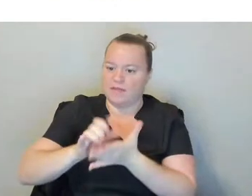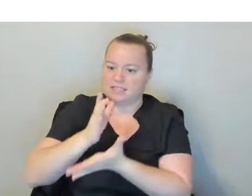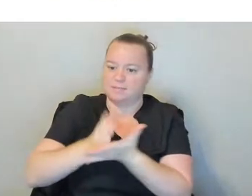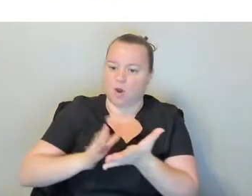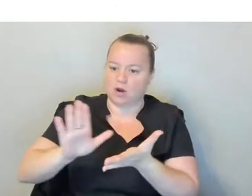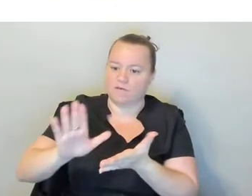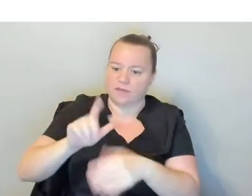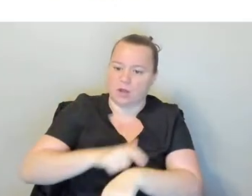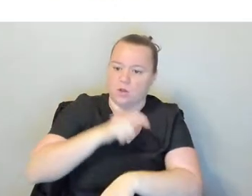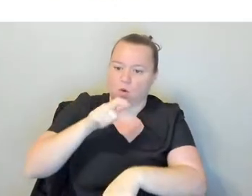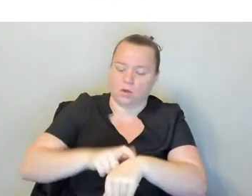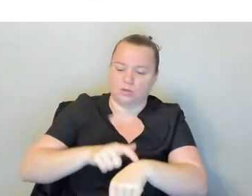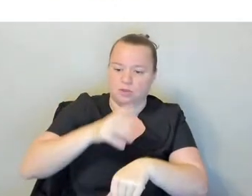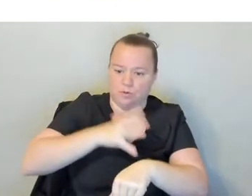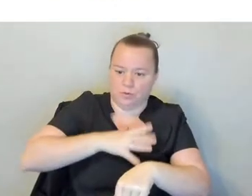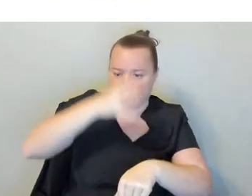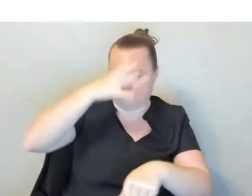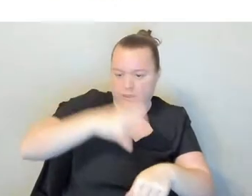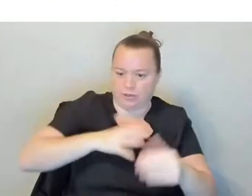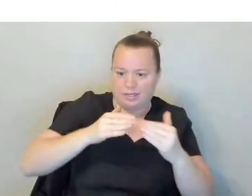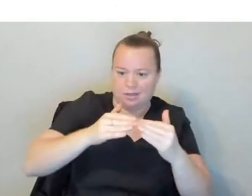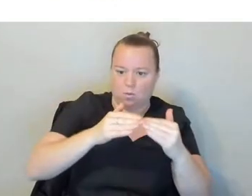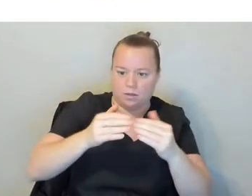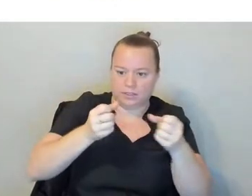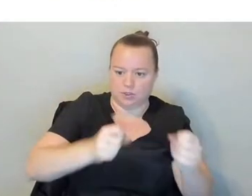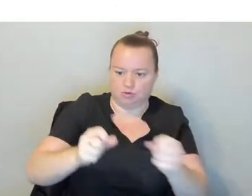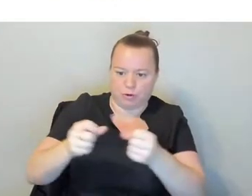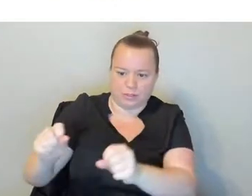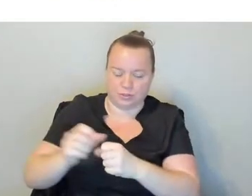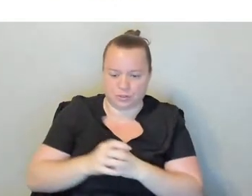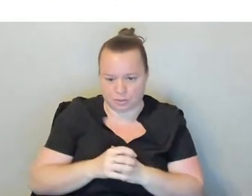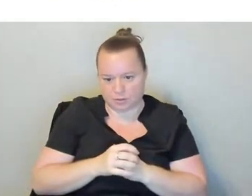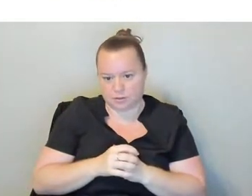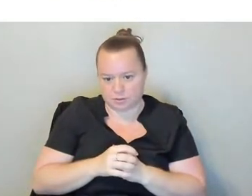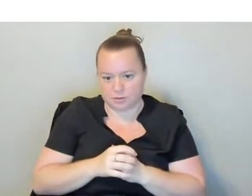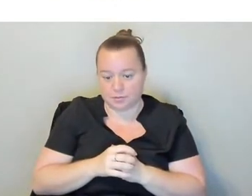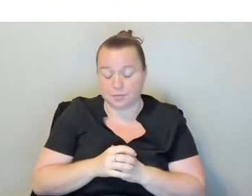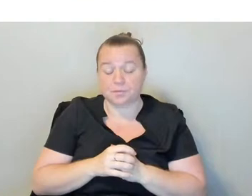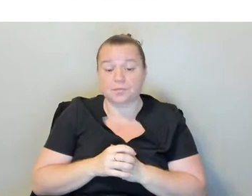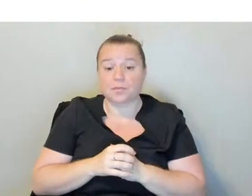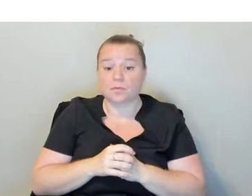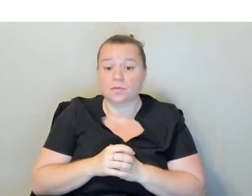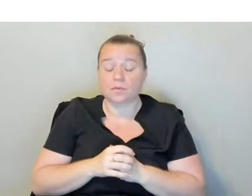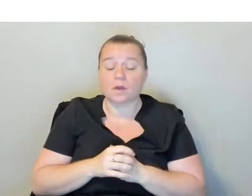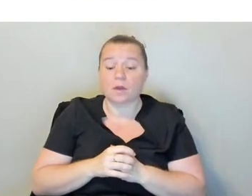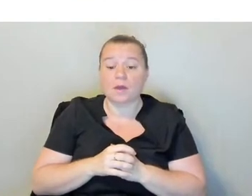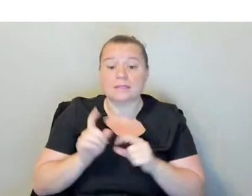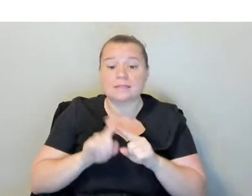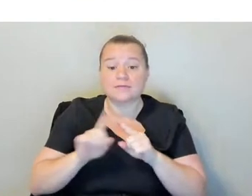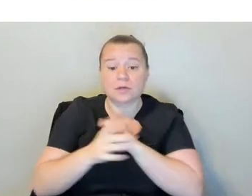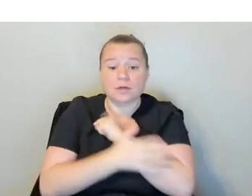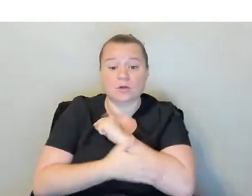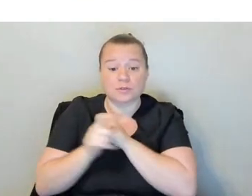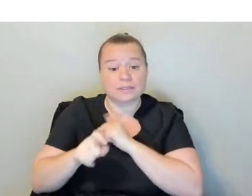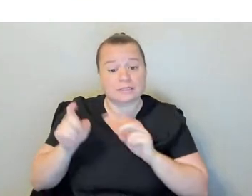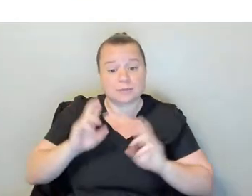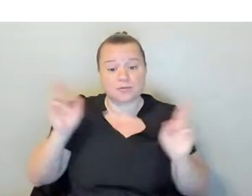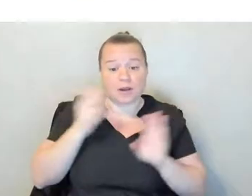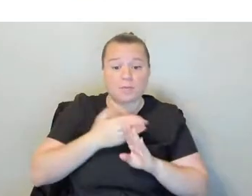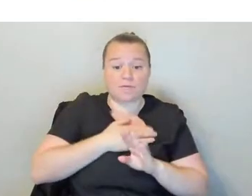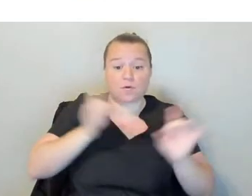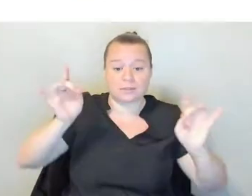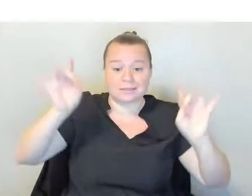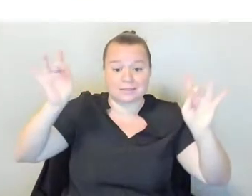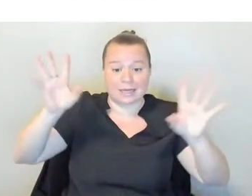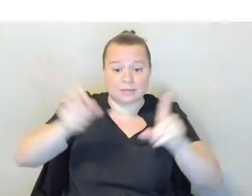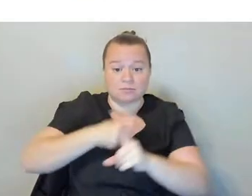equality strategies. Member states need to be ready before disaster strikes. They need to pass